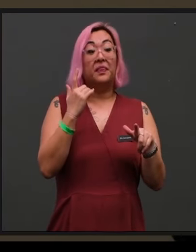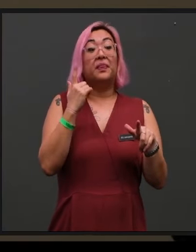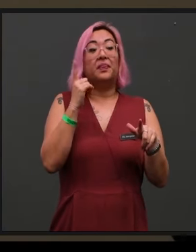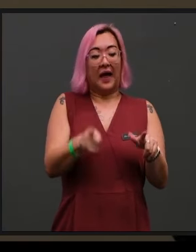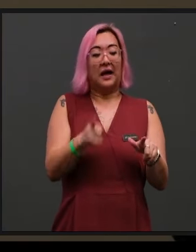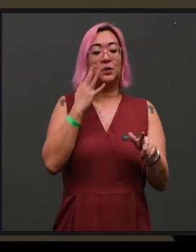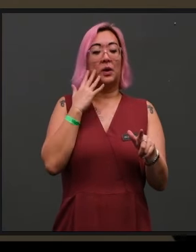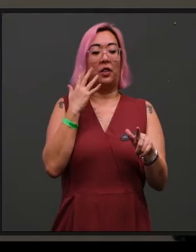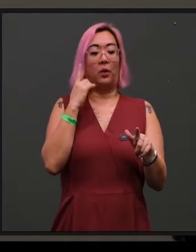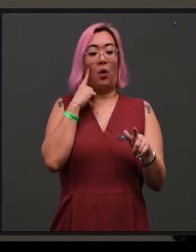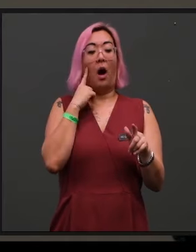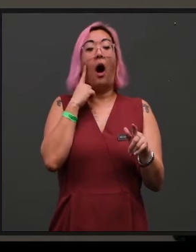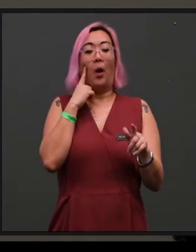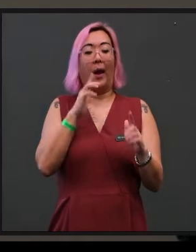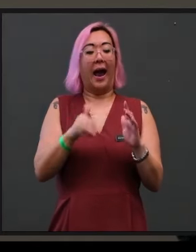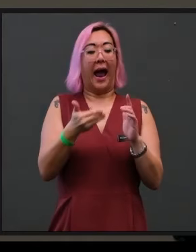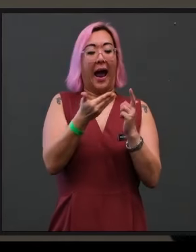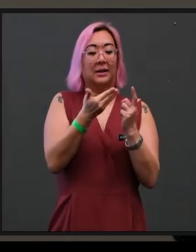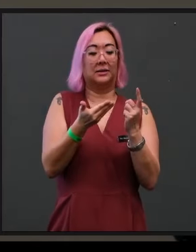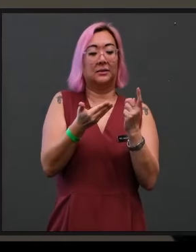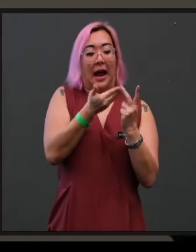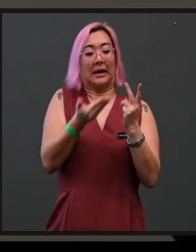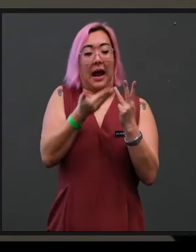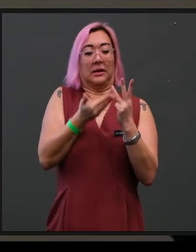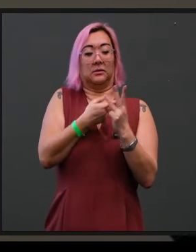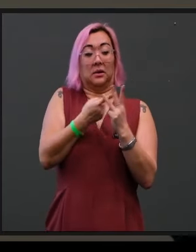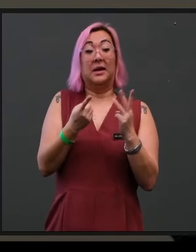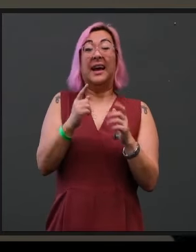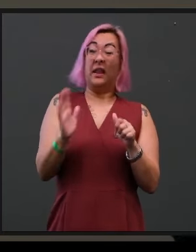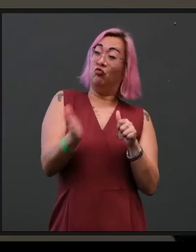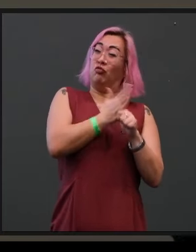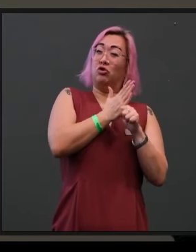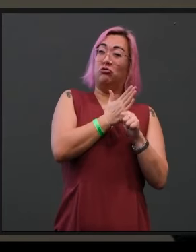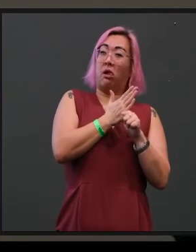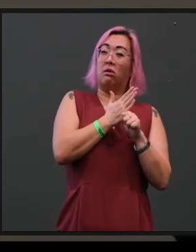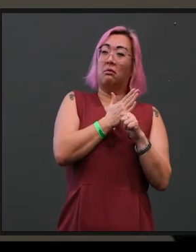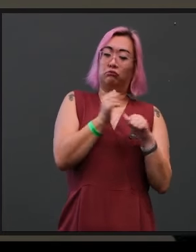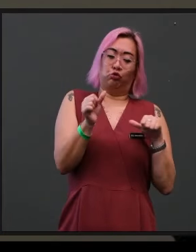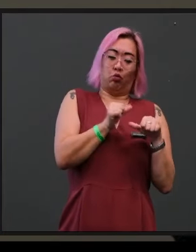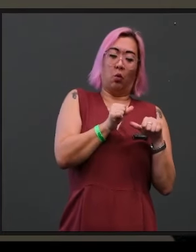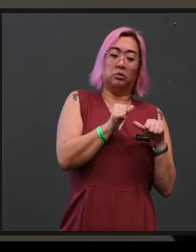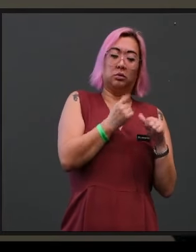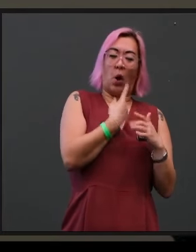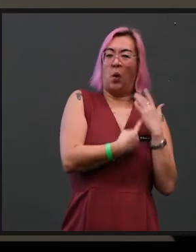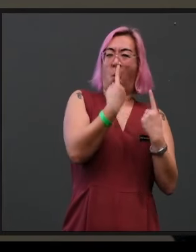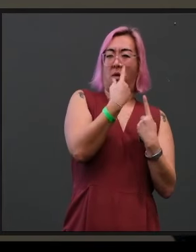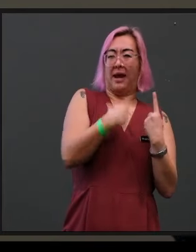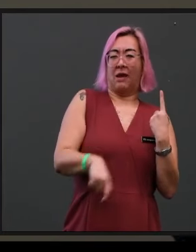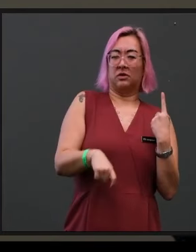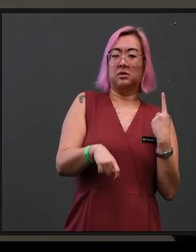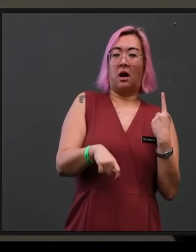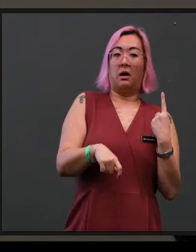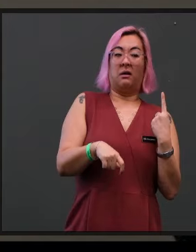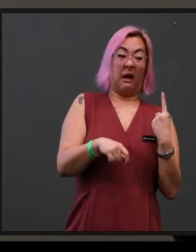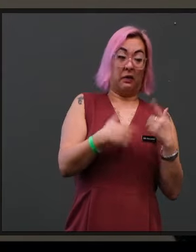you only play as Arthur Ackerman. And the story starts and resolves itself pretty rapidly. And so I thought, how can